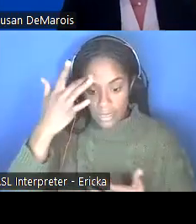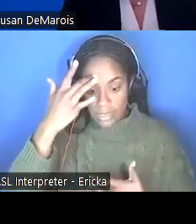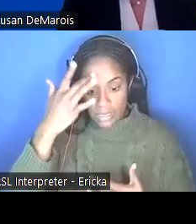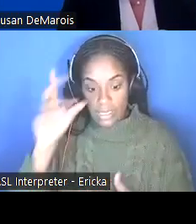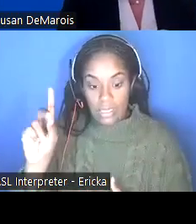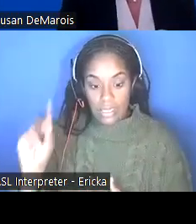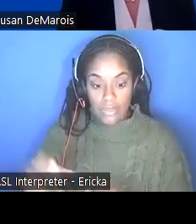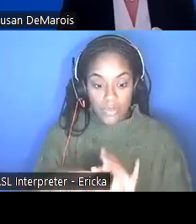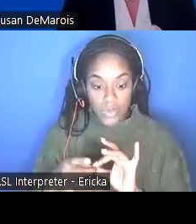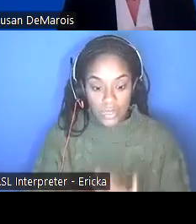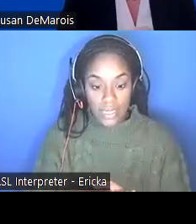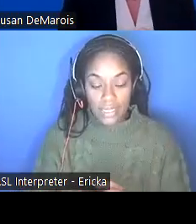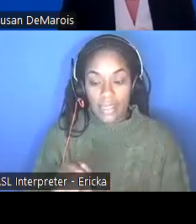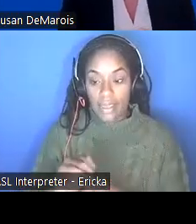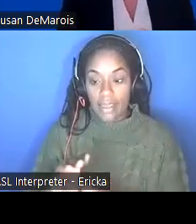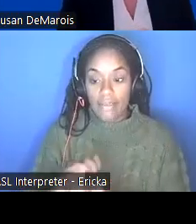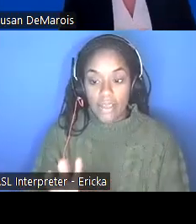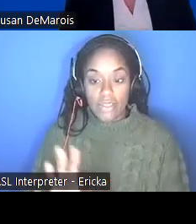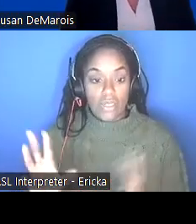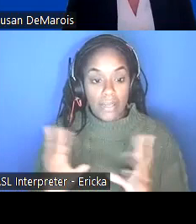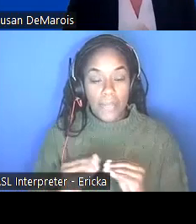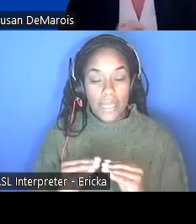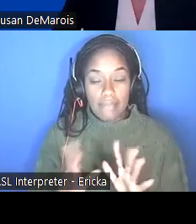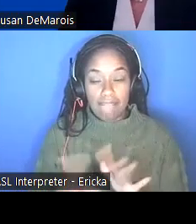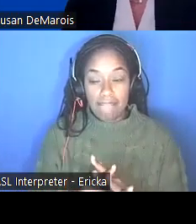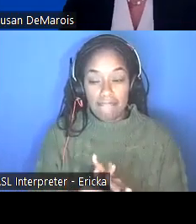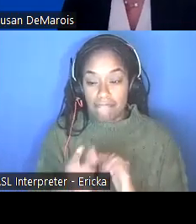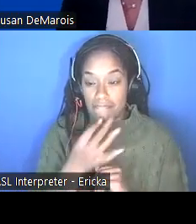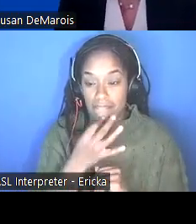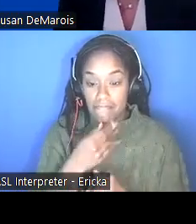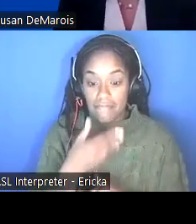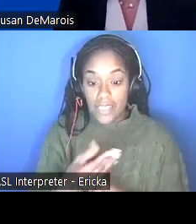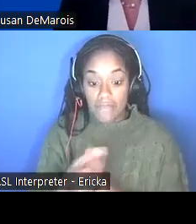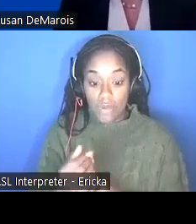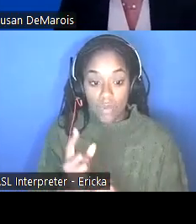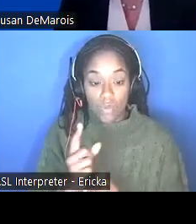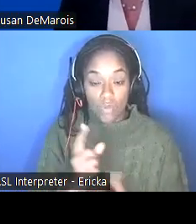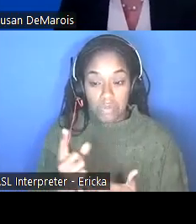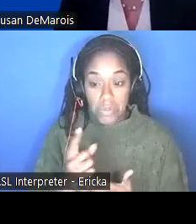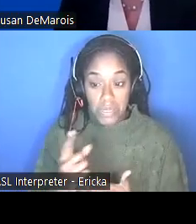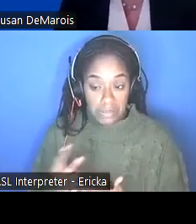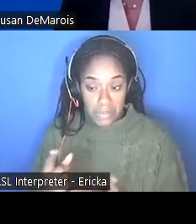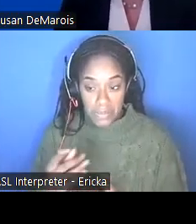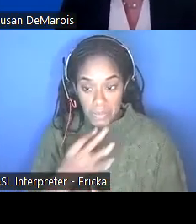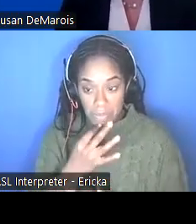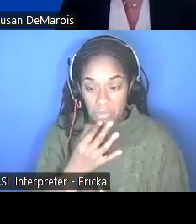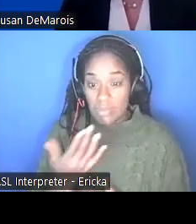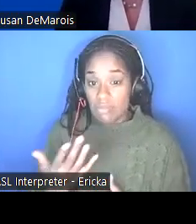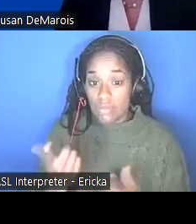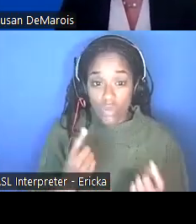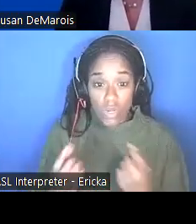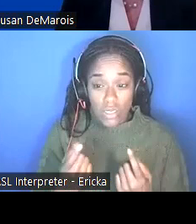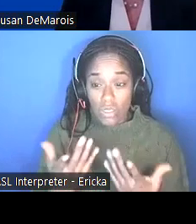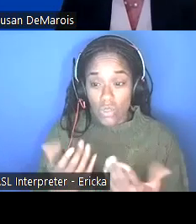meetings coming up in the next few weeks. So if at any point you have questions about any of this and you want to work